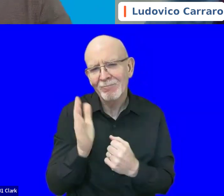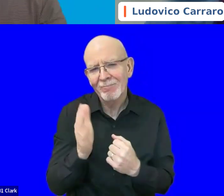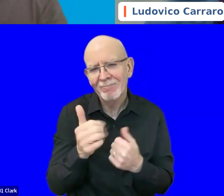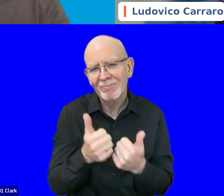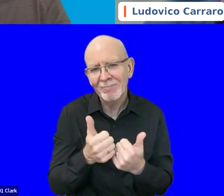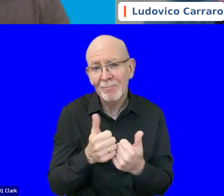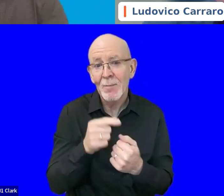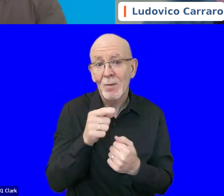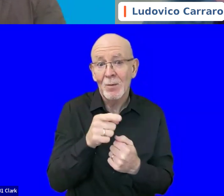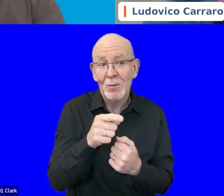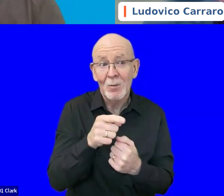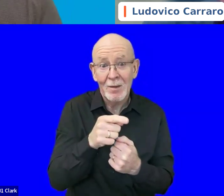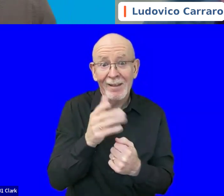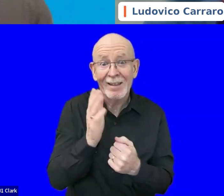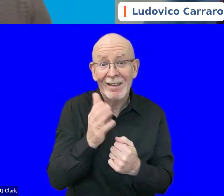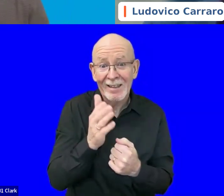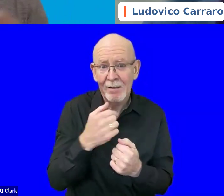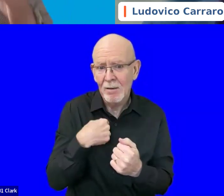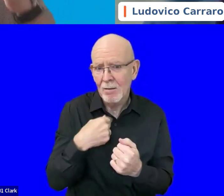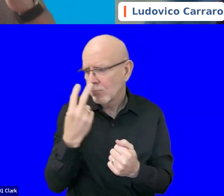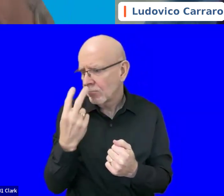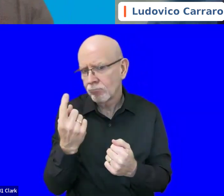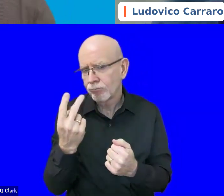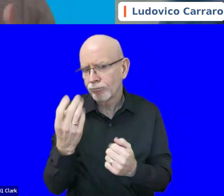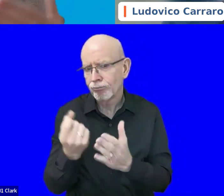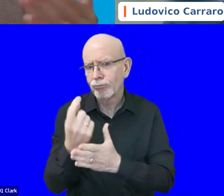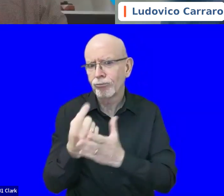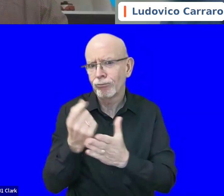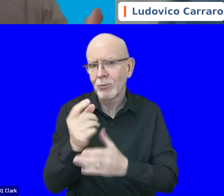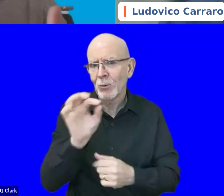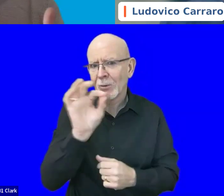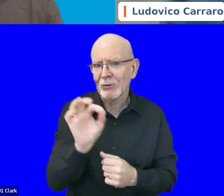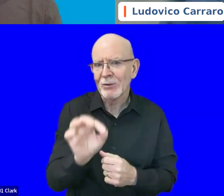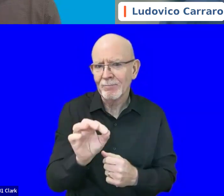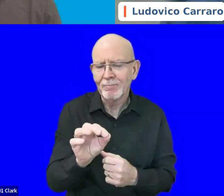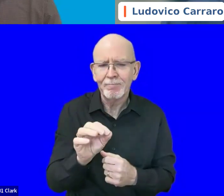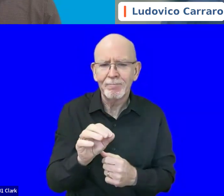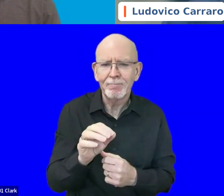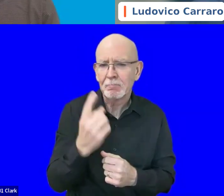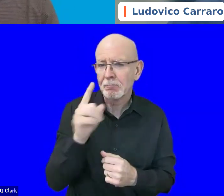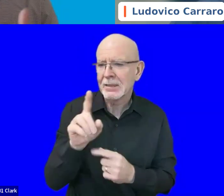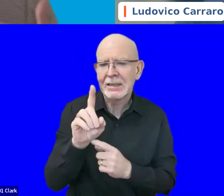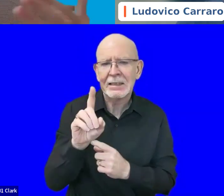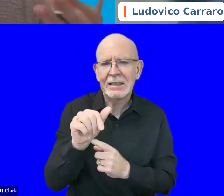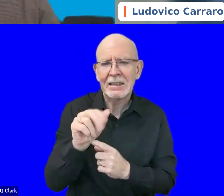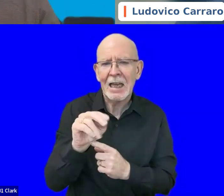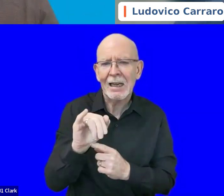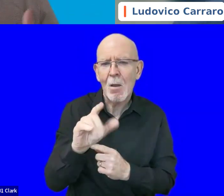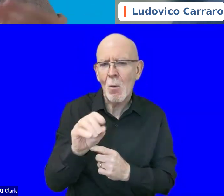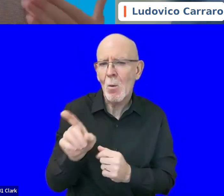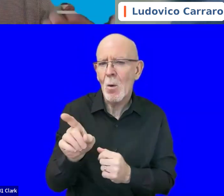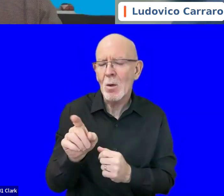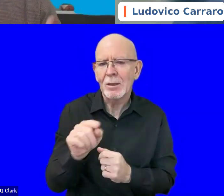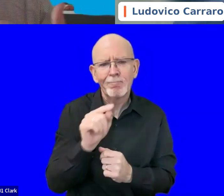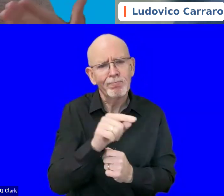Danilo, the issue of using, for instance, the SOL method to estimate